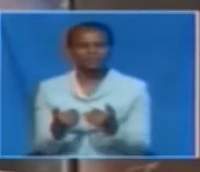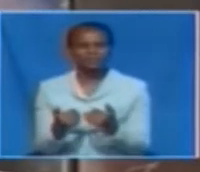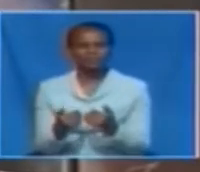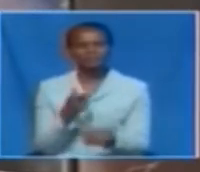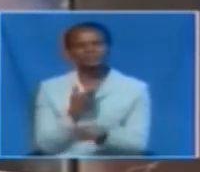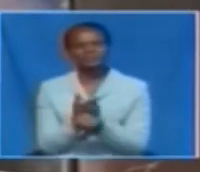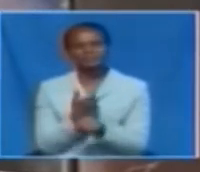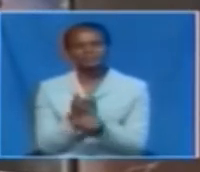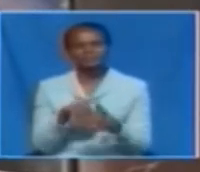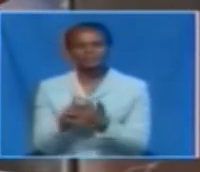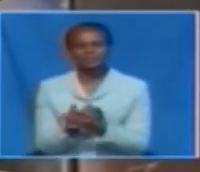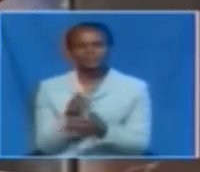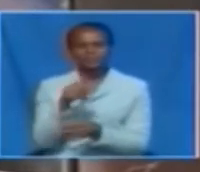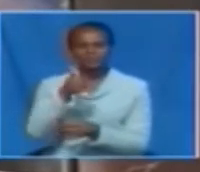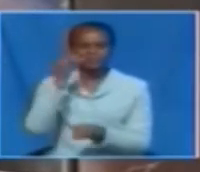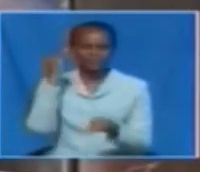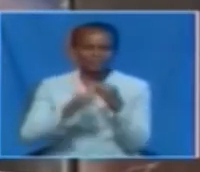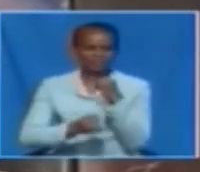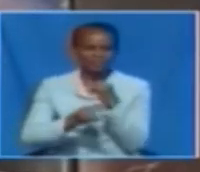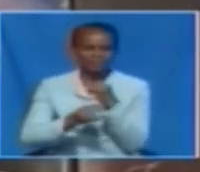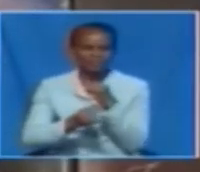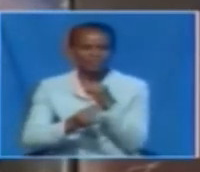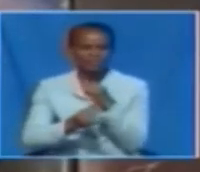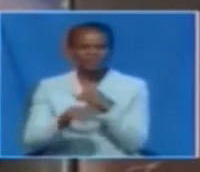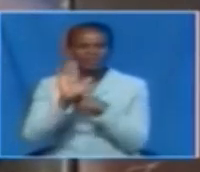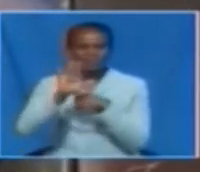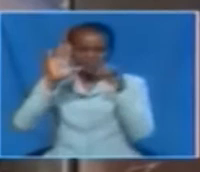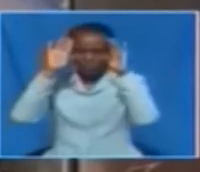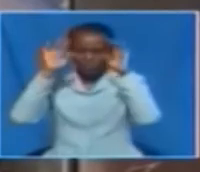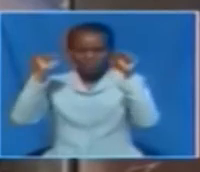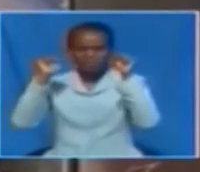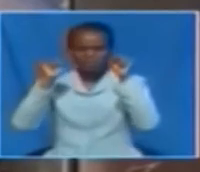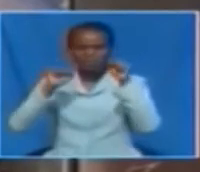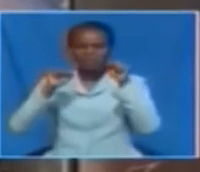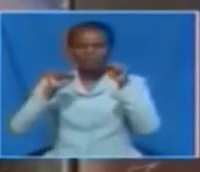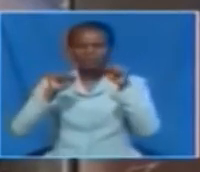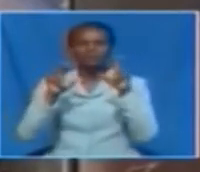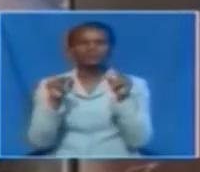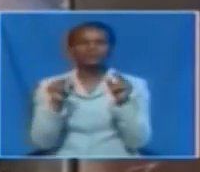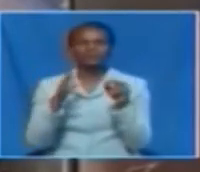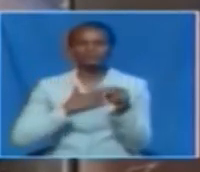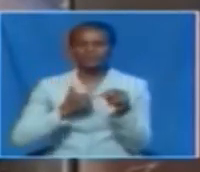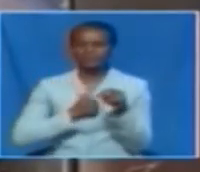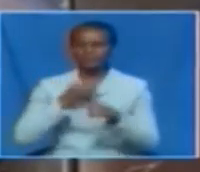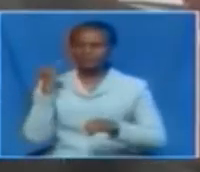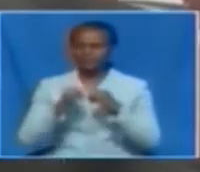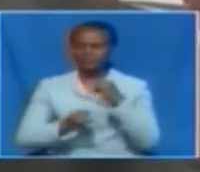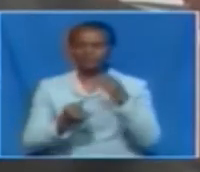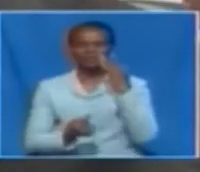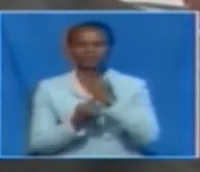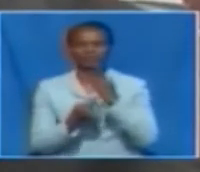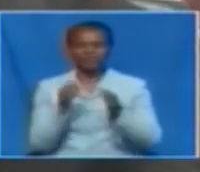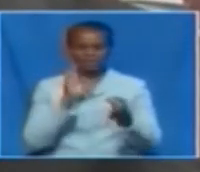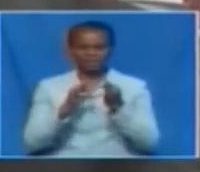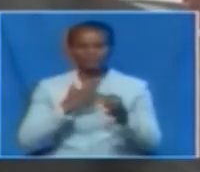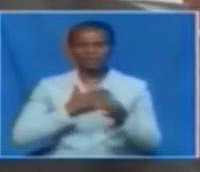logical side to say that you were completing a term for former president? No, I would have been finishing the term if I was